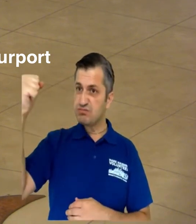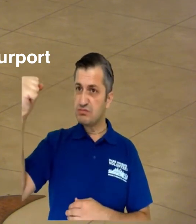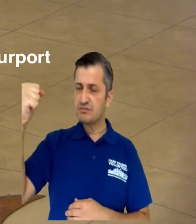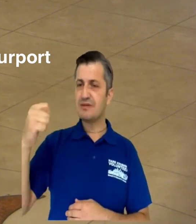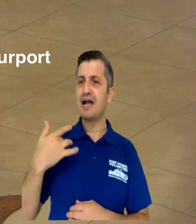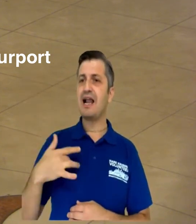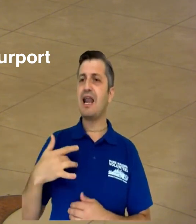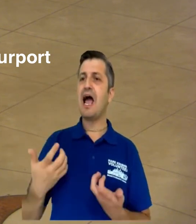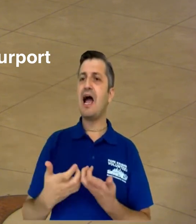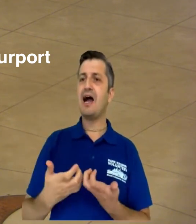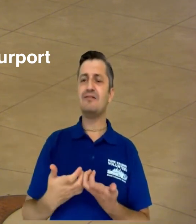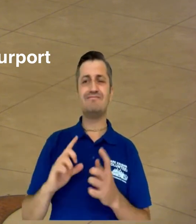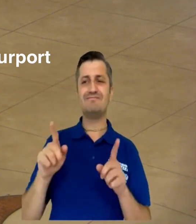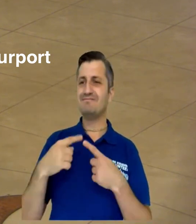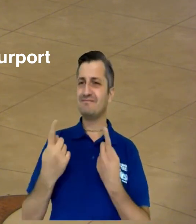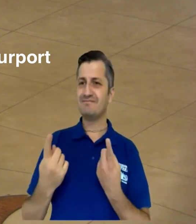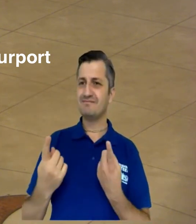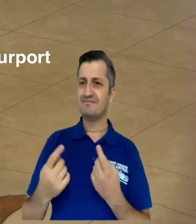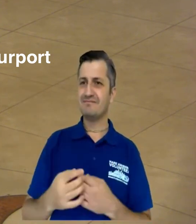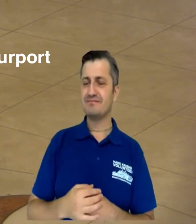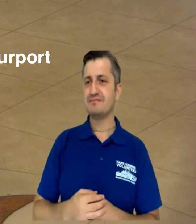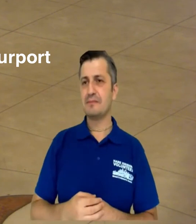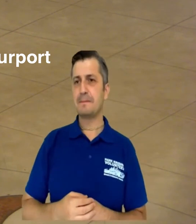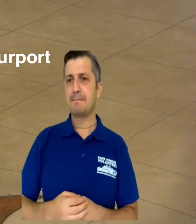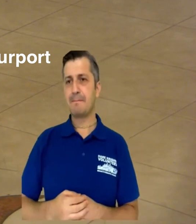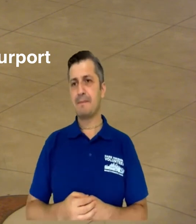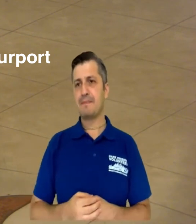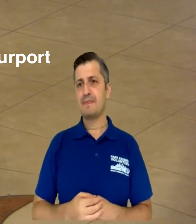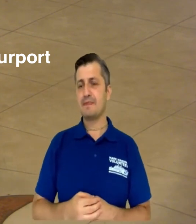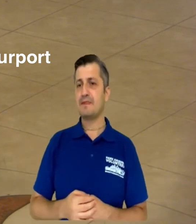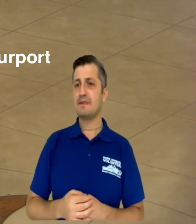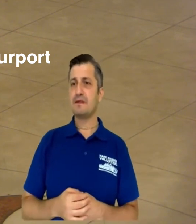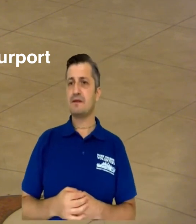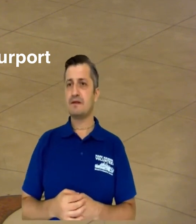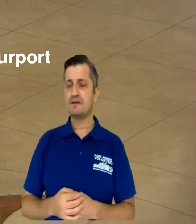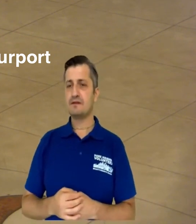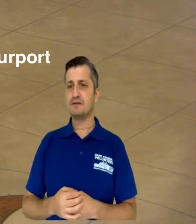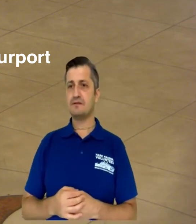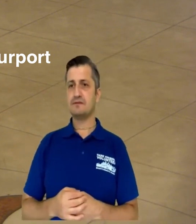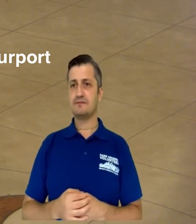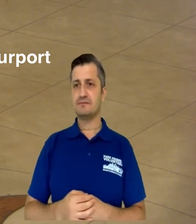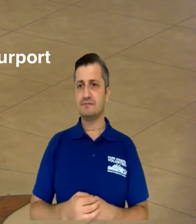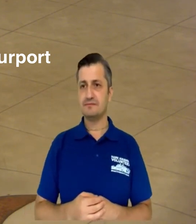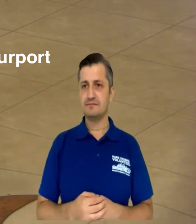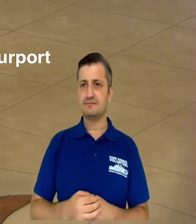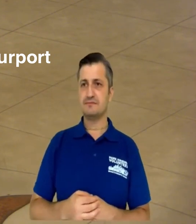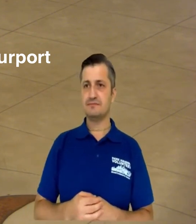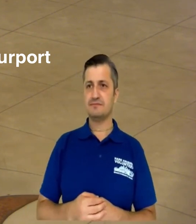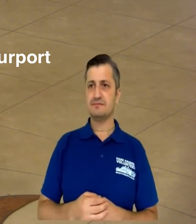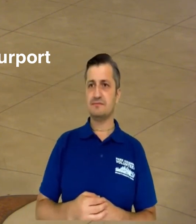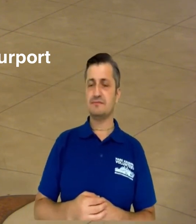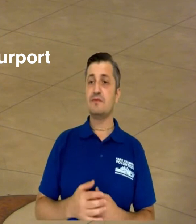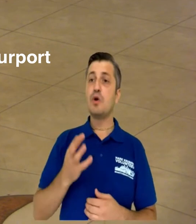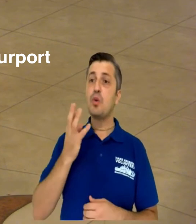splendor of the sun, moon, and fire are emanating from the Supreme Personality of Godhead, Krishna, then one's Krishna